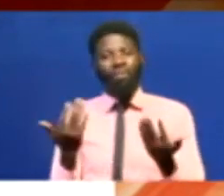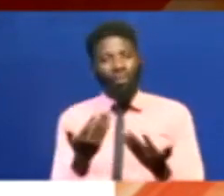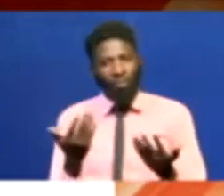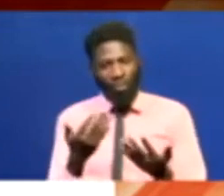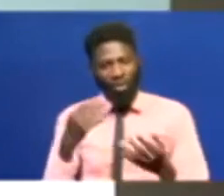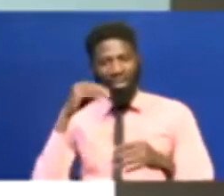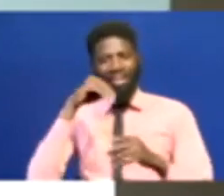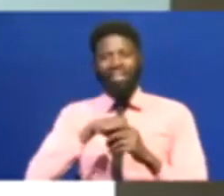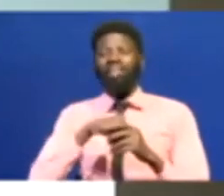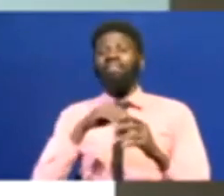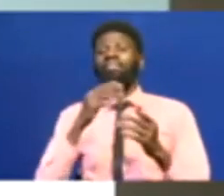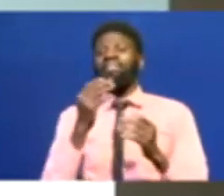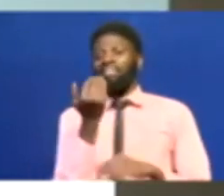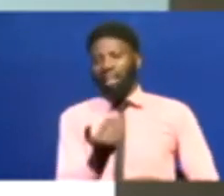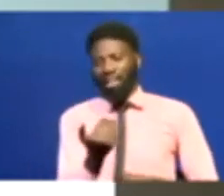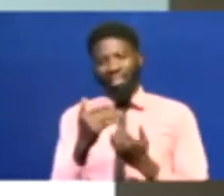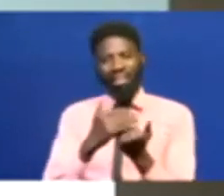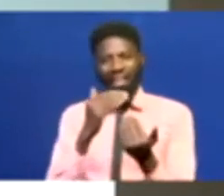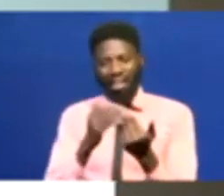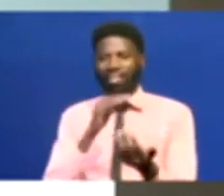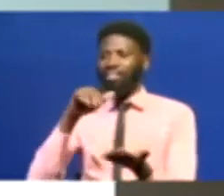county. Some of them are very